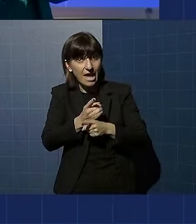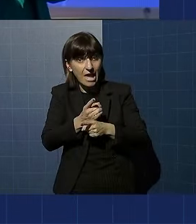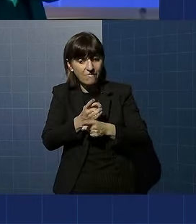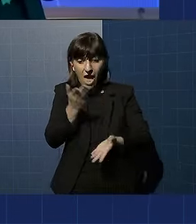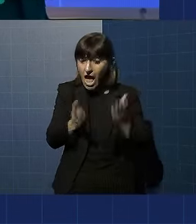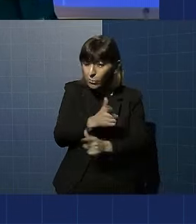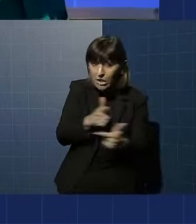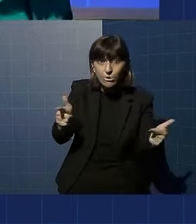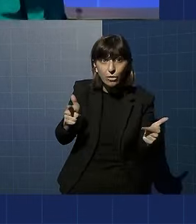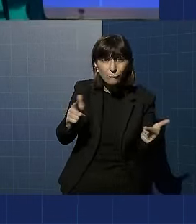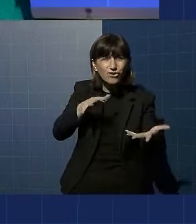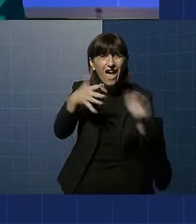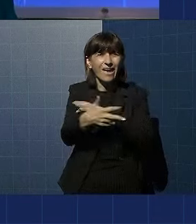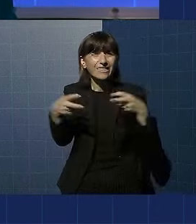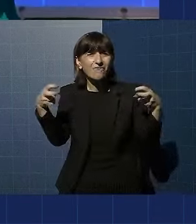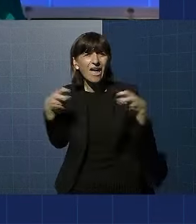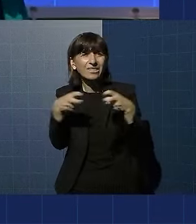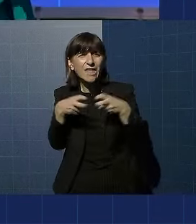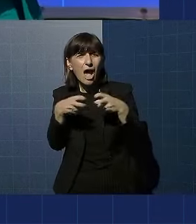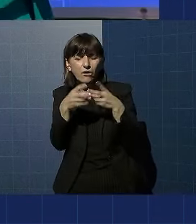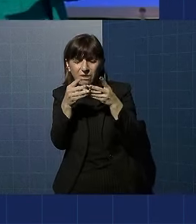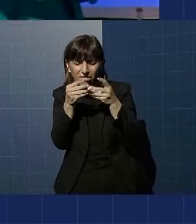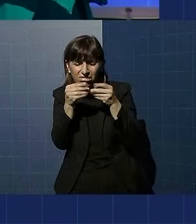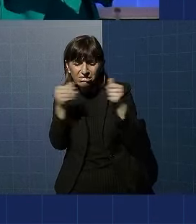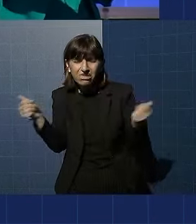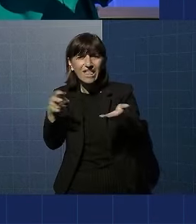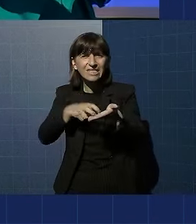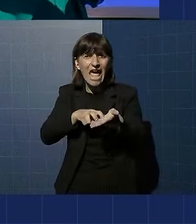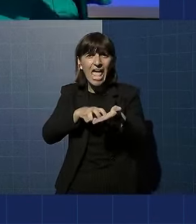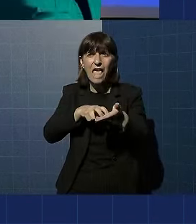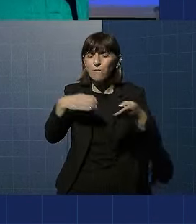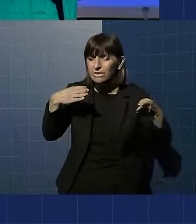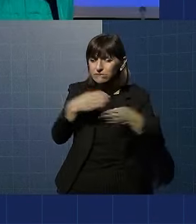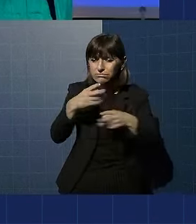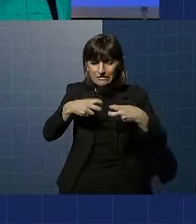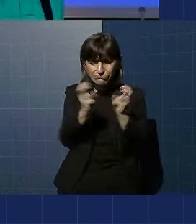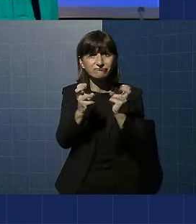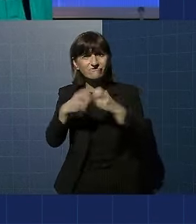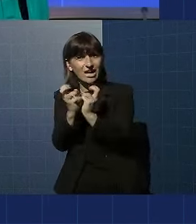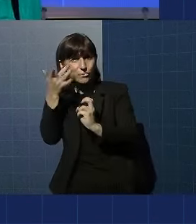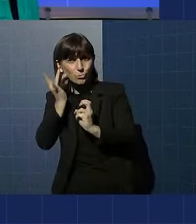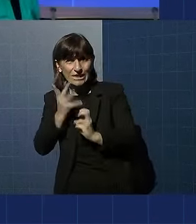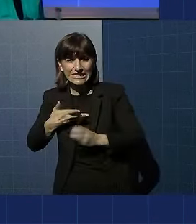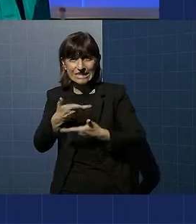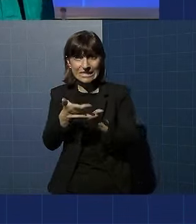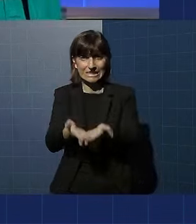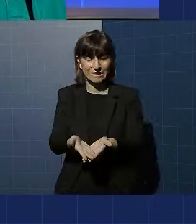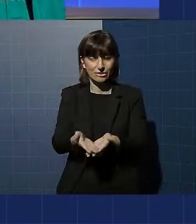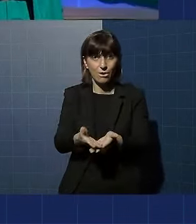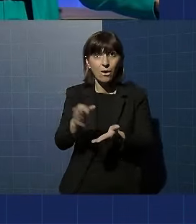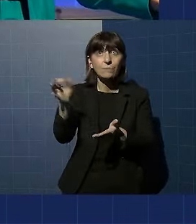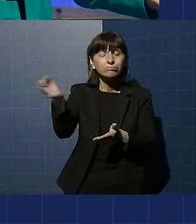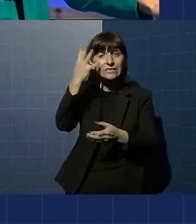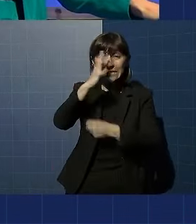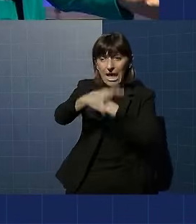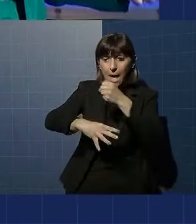of fractures. This, again, is very important if you're going to land on Mars. Here on Earth, if the astronauts land, there is a big committee